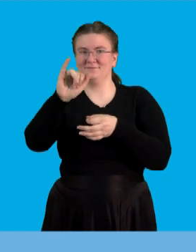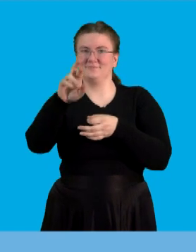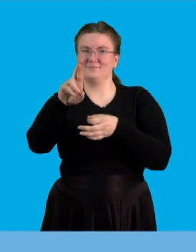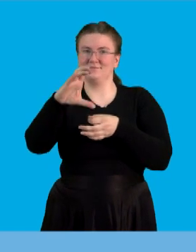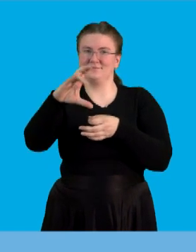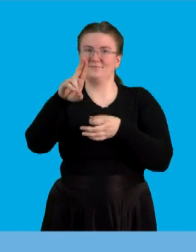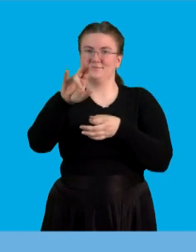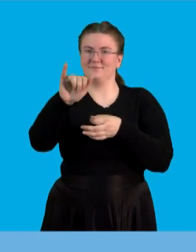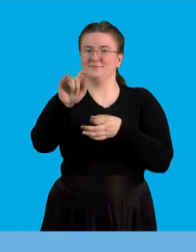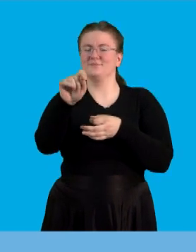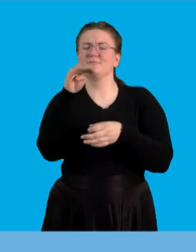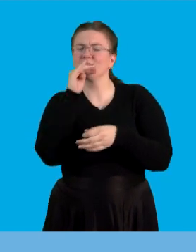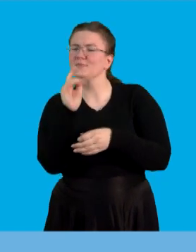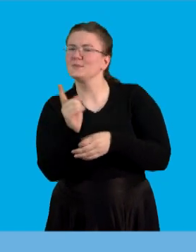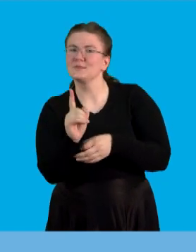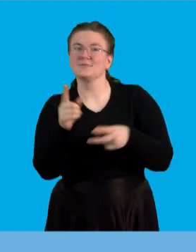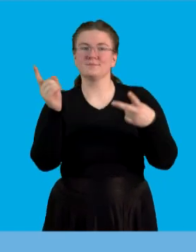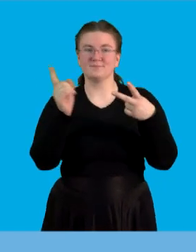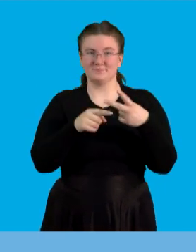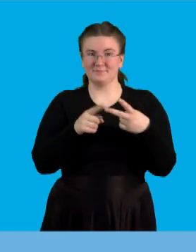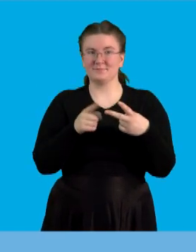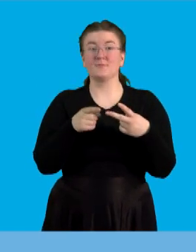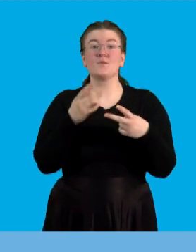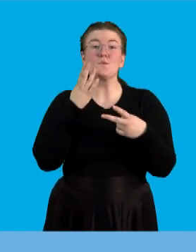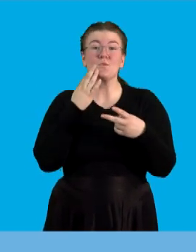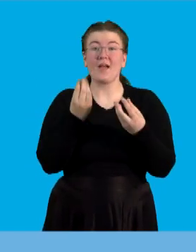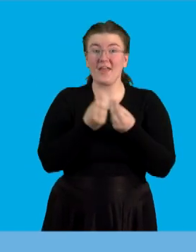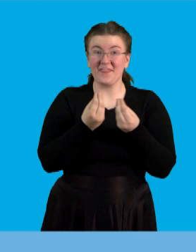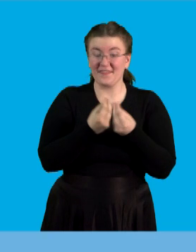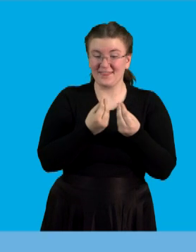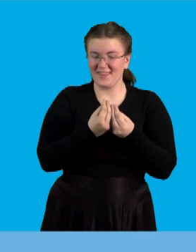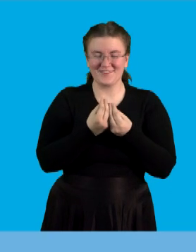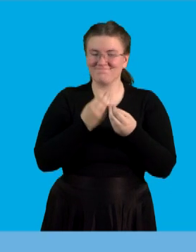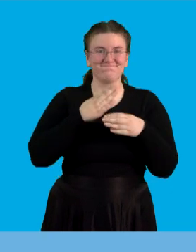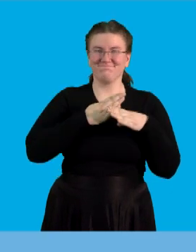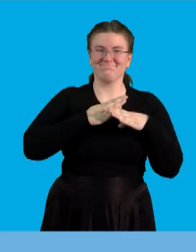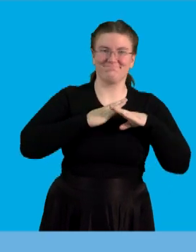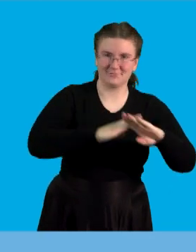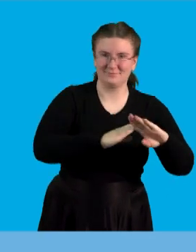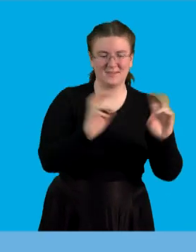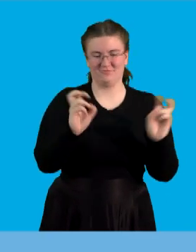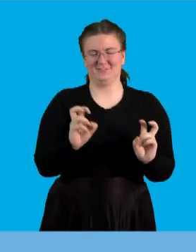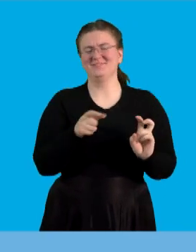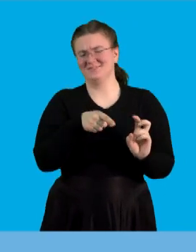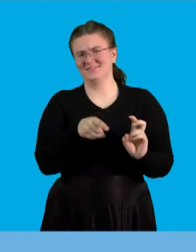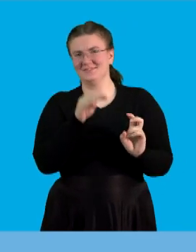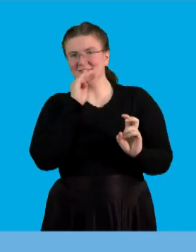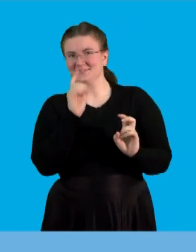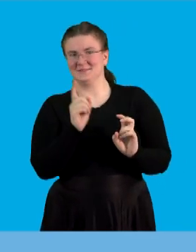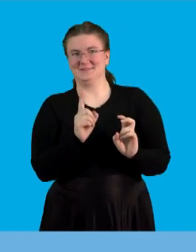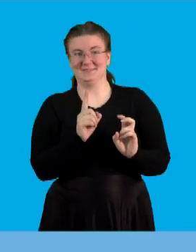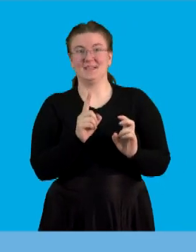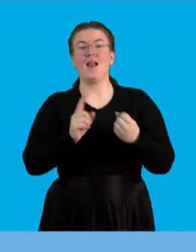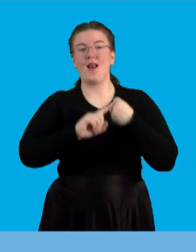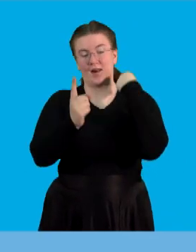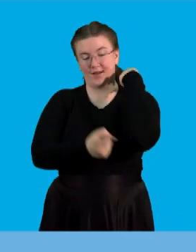in series, so the effect of resistors in series on the current and resistance of the circuit. And then lastly, I